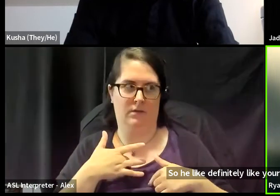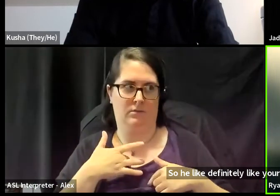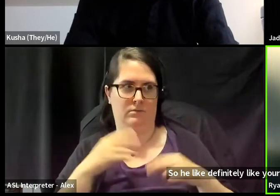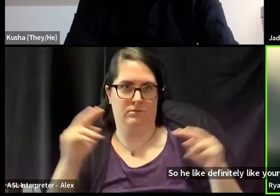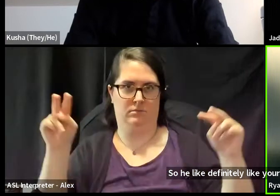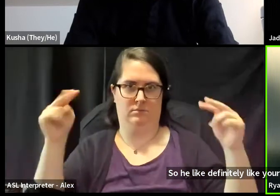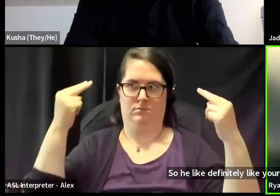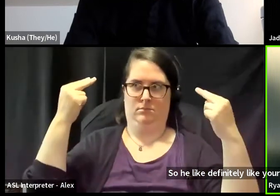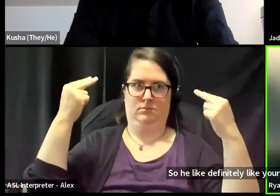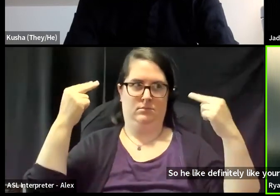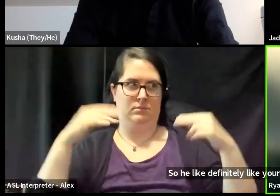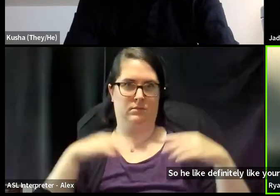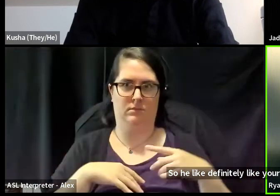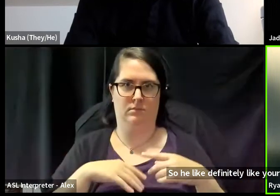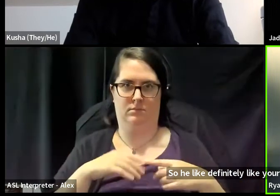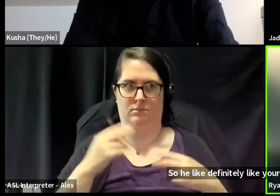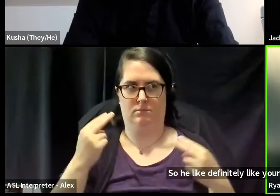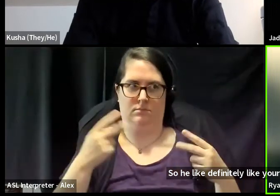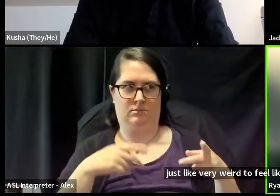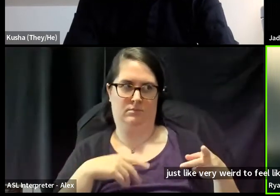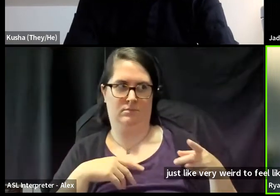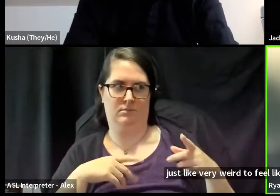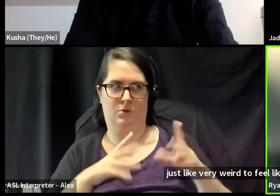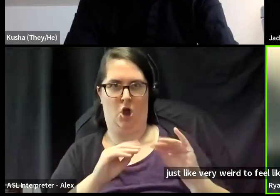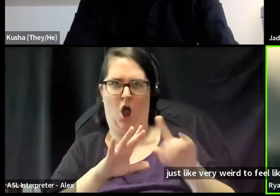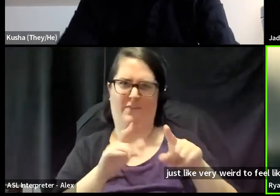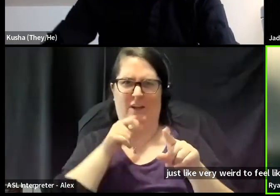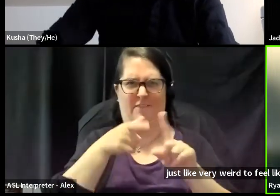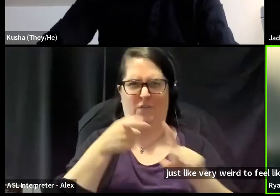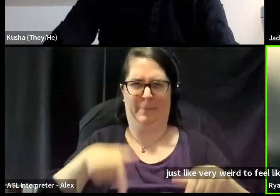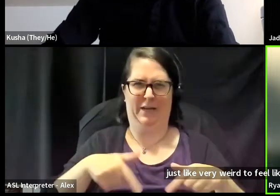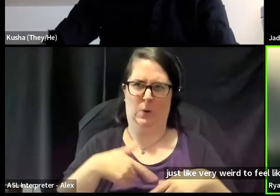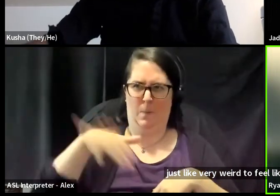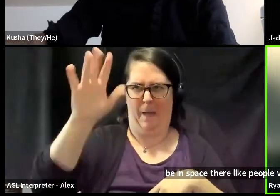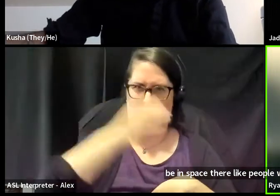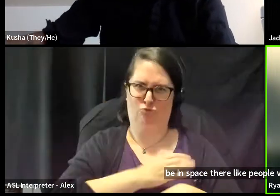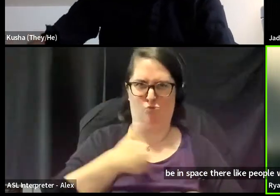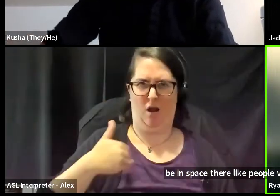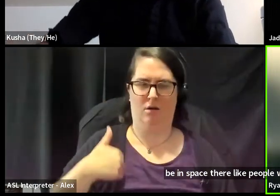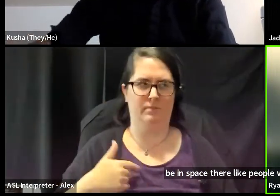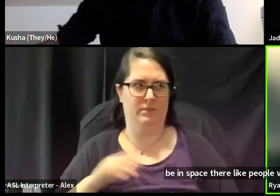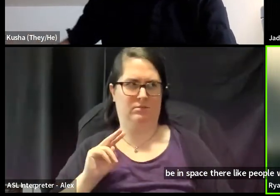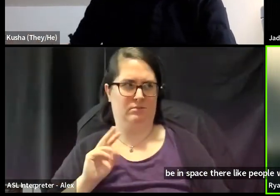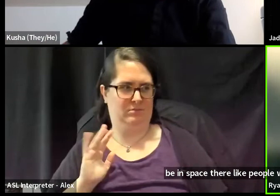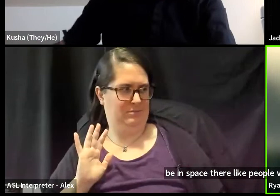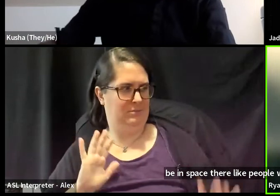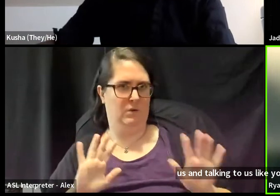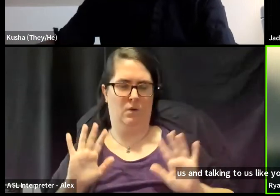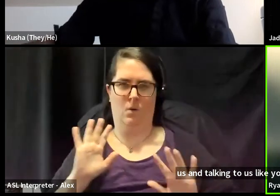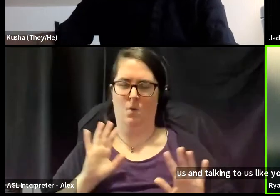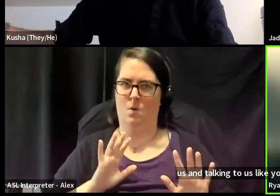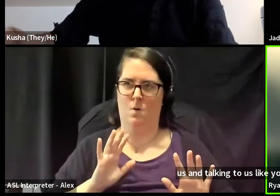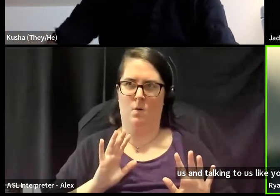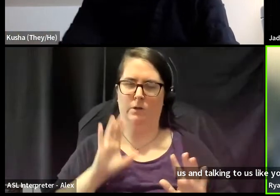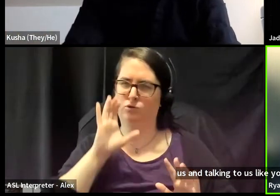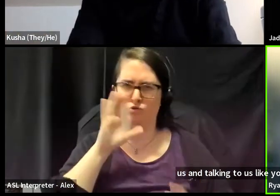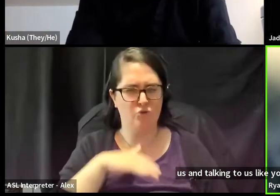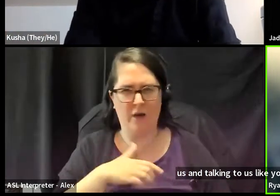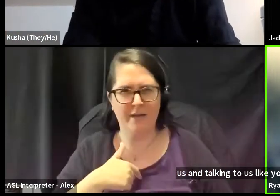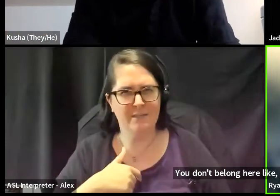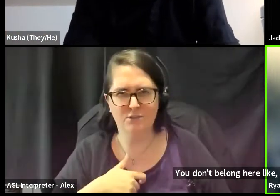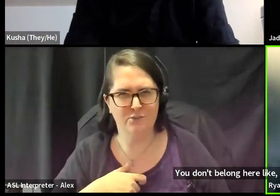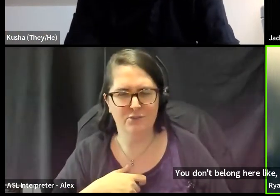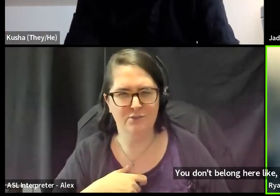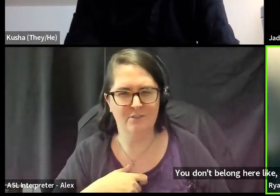kind of looking at us and talking to us like, you're not from here, you don't belong here, like go back to Toronto type of thing, which was very strange. And I don't